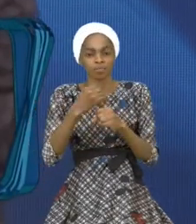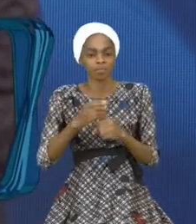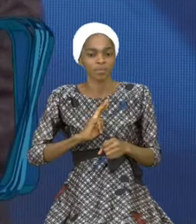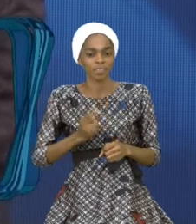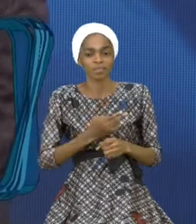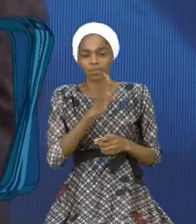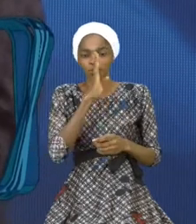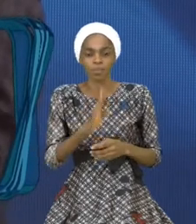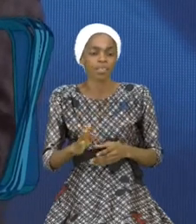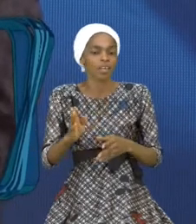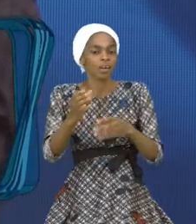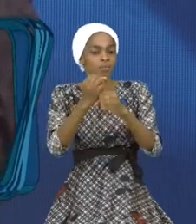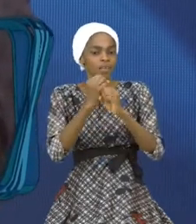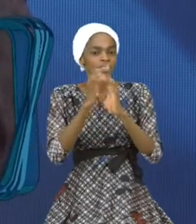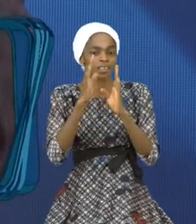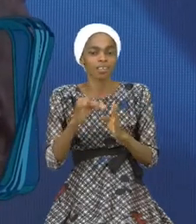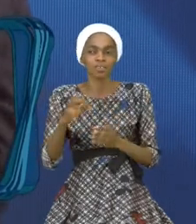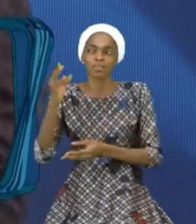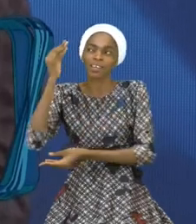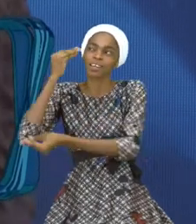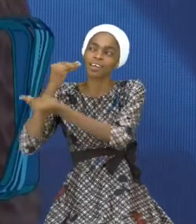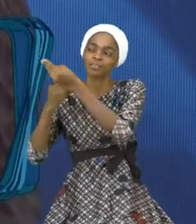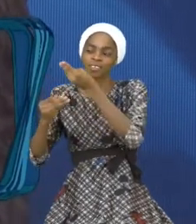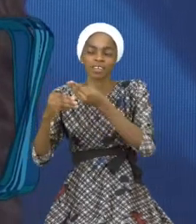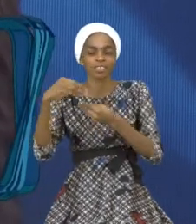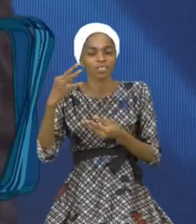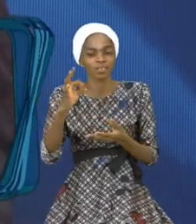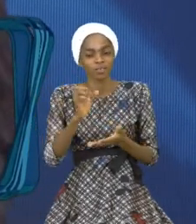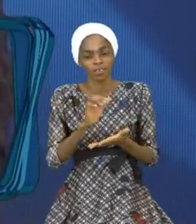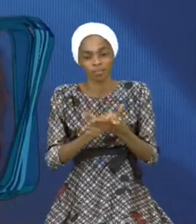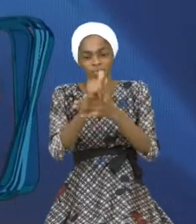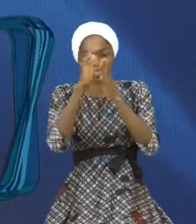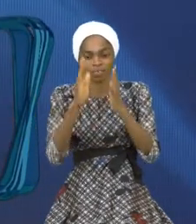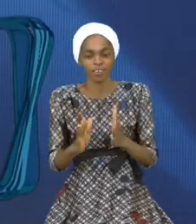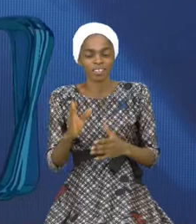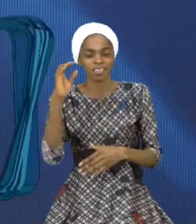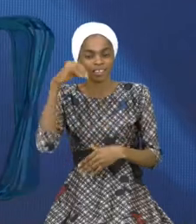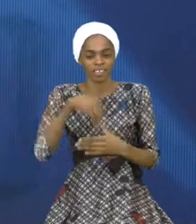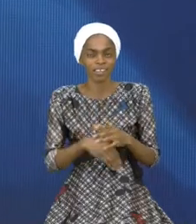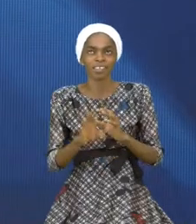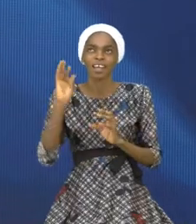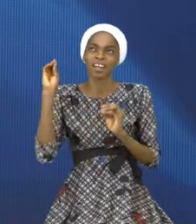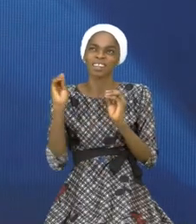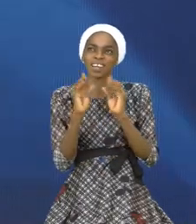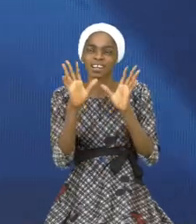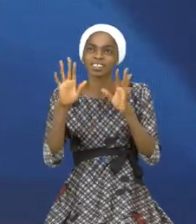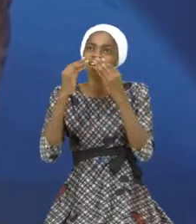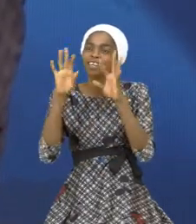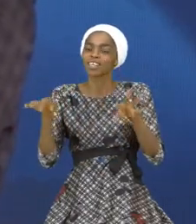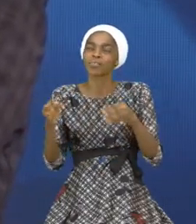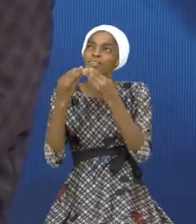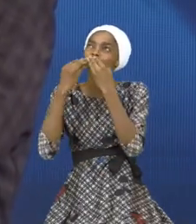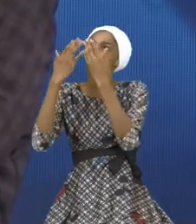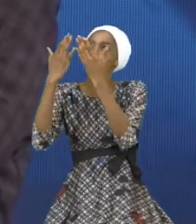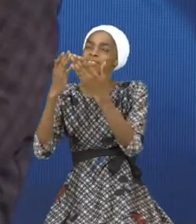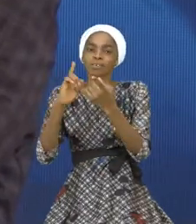partakers of the inheritance of the saints in light. Giving thanks unto